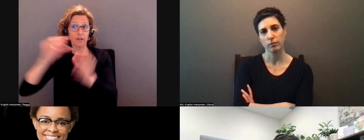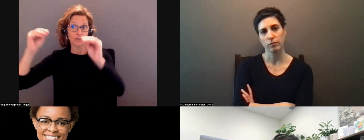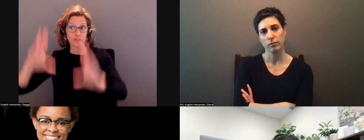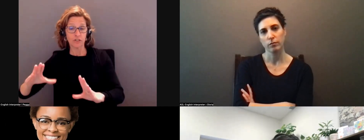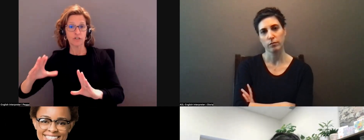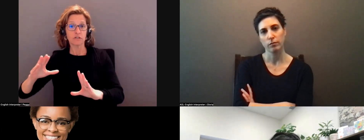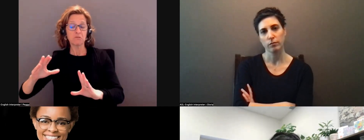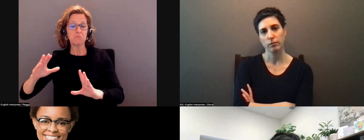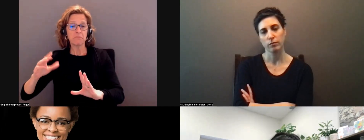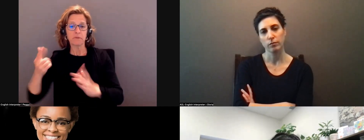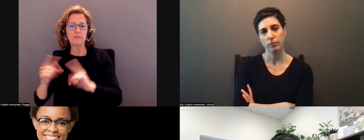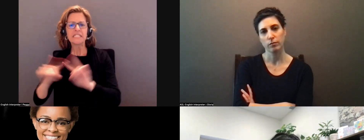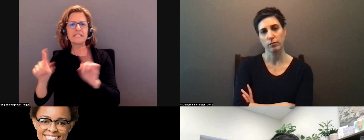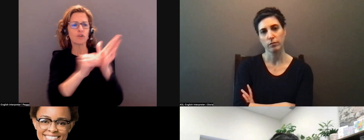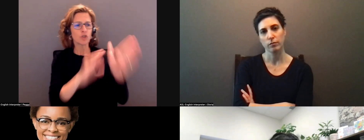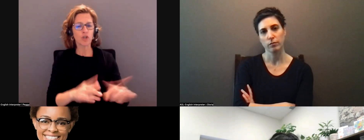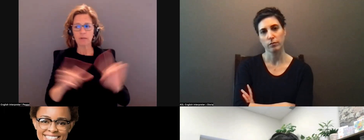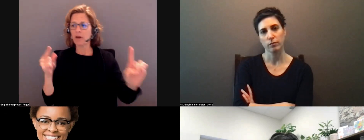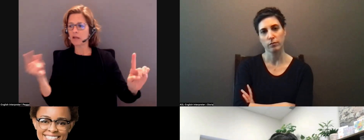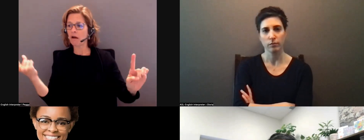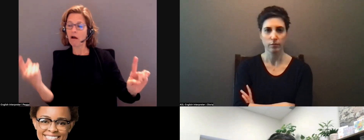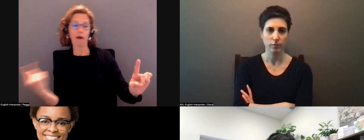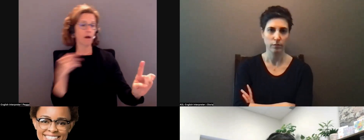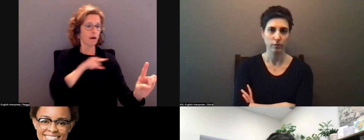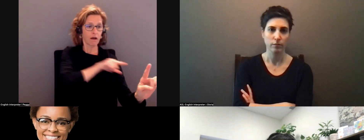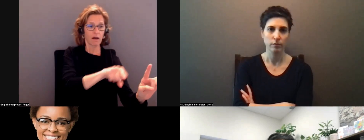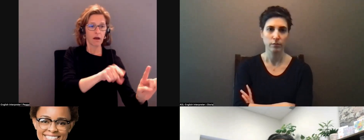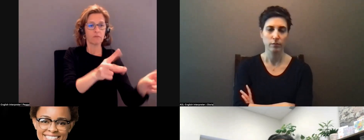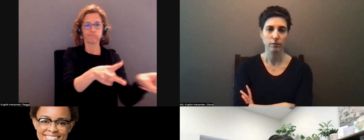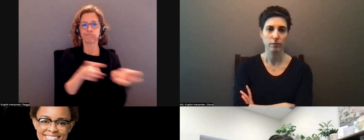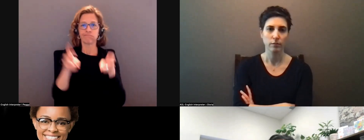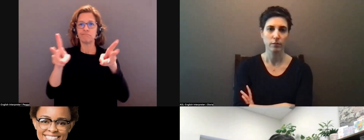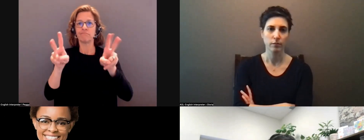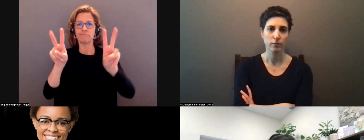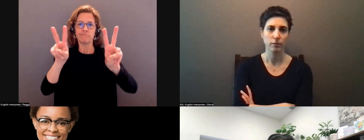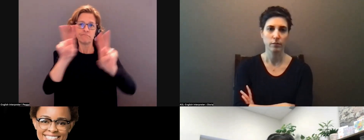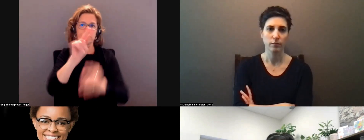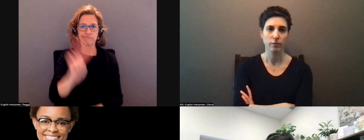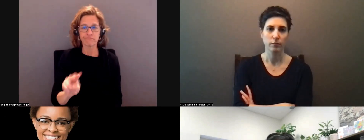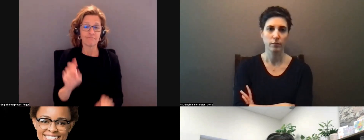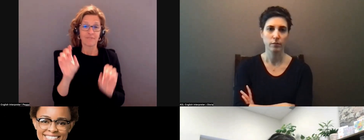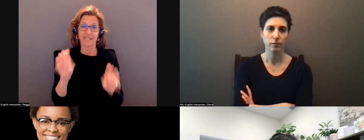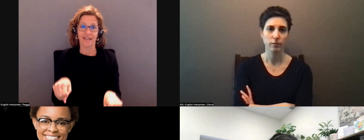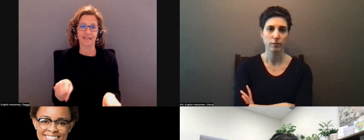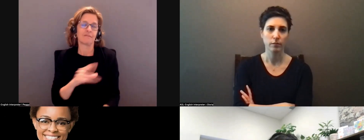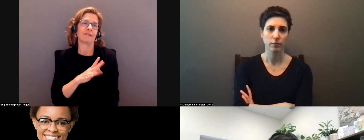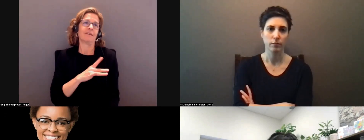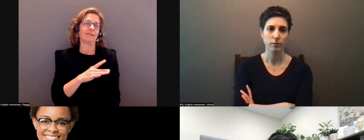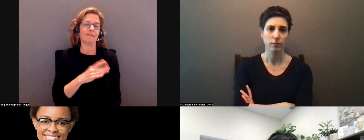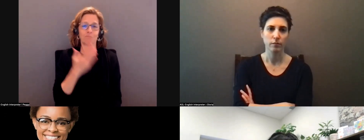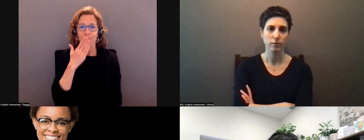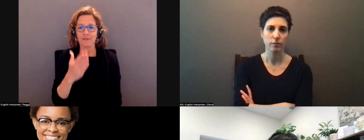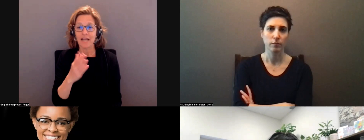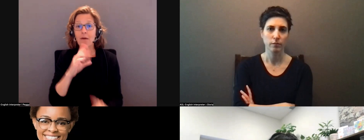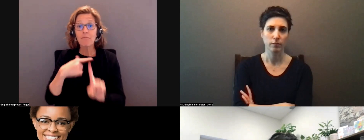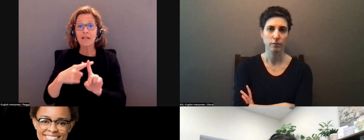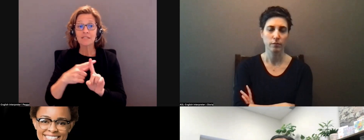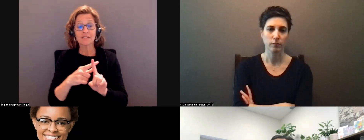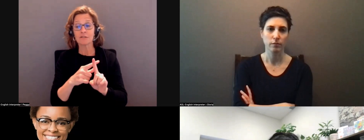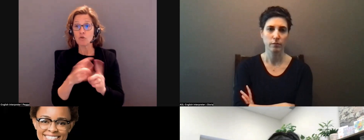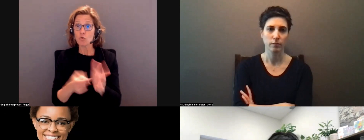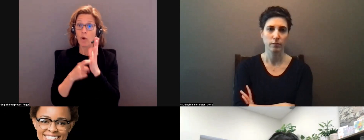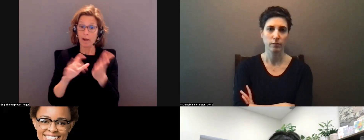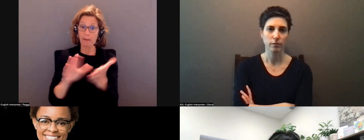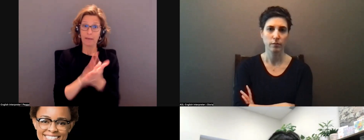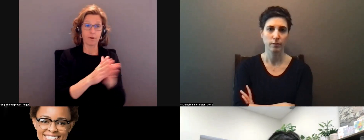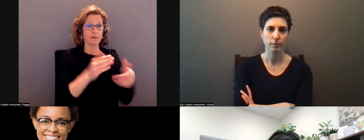got access to everything. So that was a really big win for us. And of course, a huge savings because we no longer had to store the